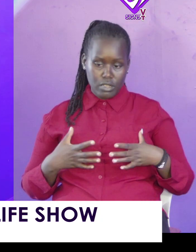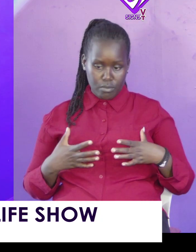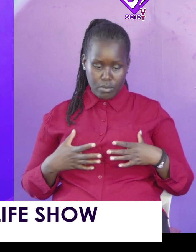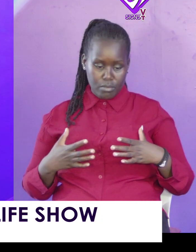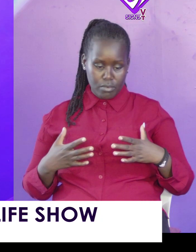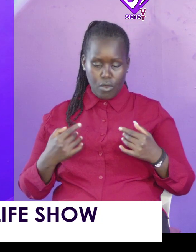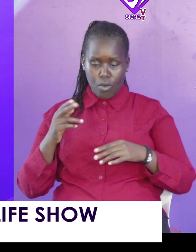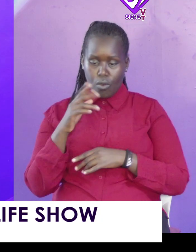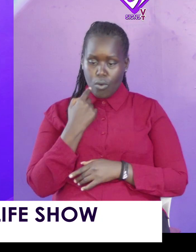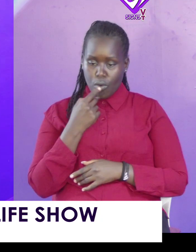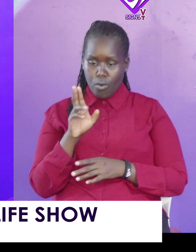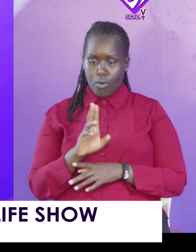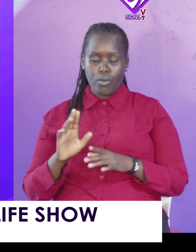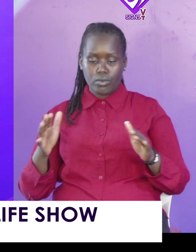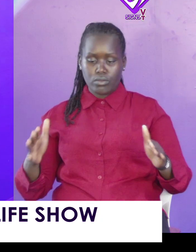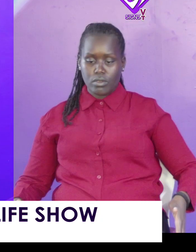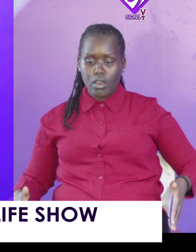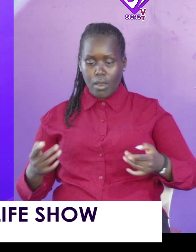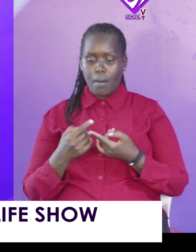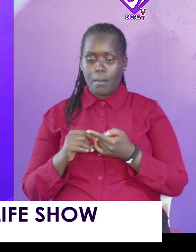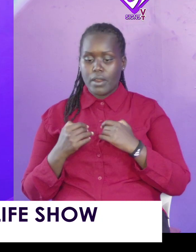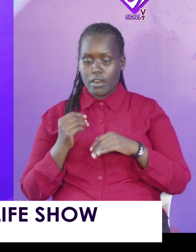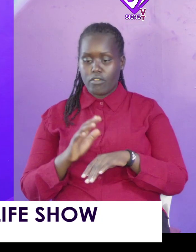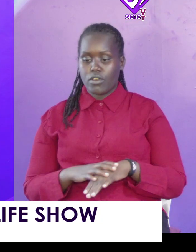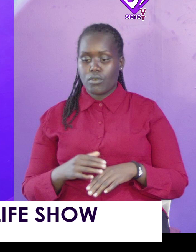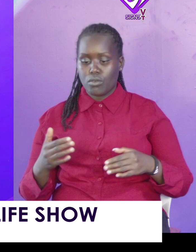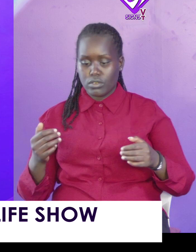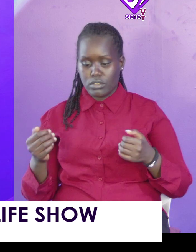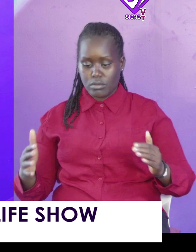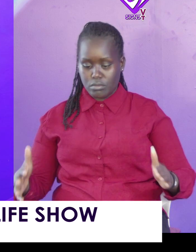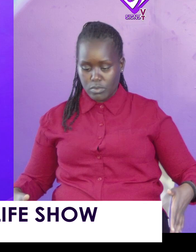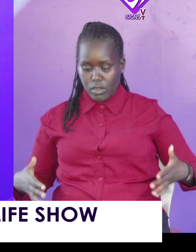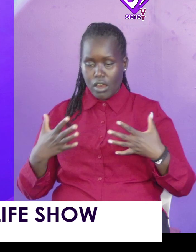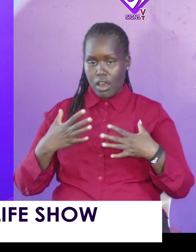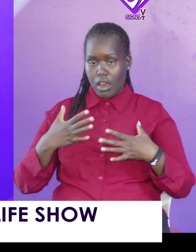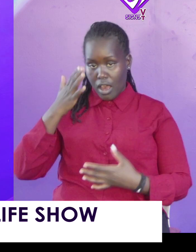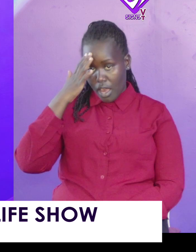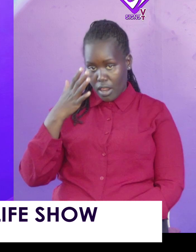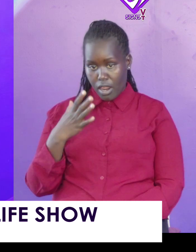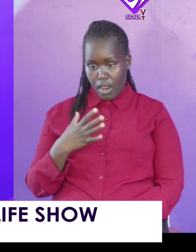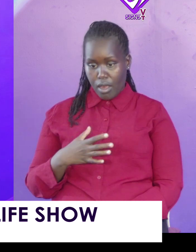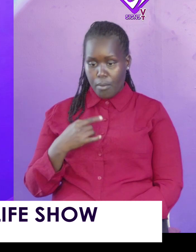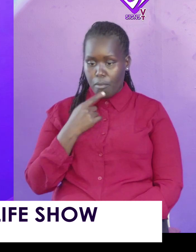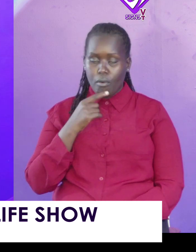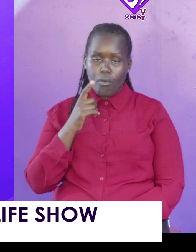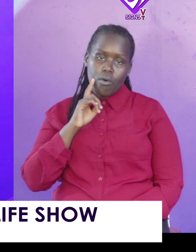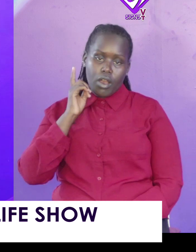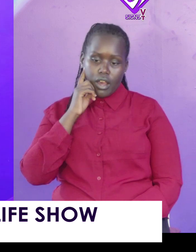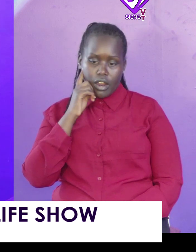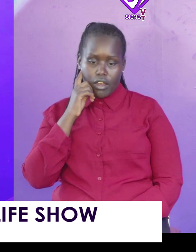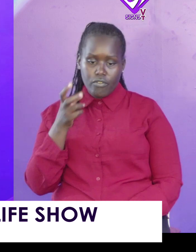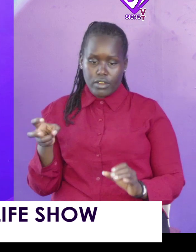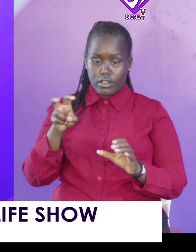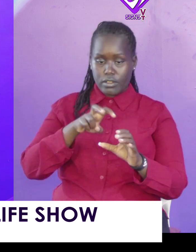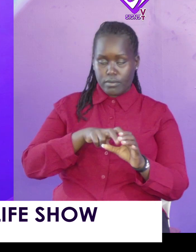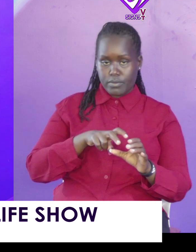wheelchairs. But driving good vehicles, I know people who are deaf, and they give me lifts on their cars. They know them.